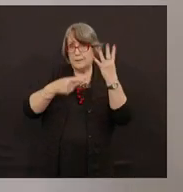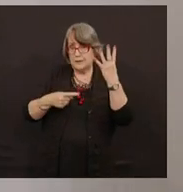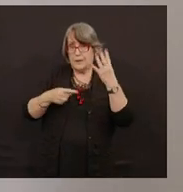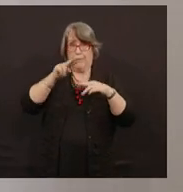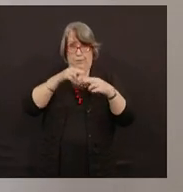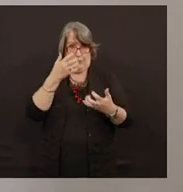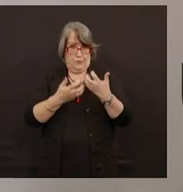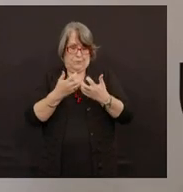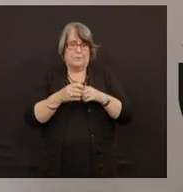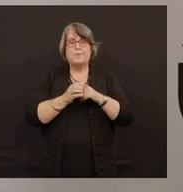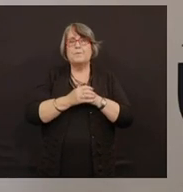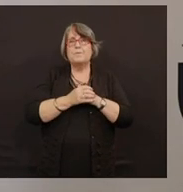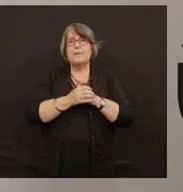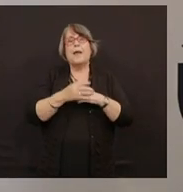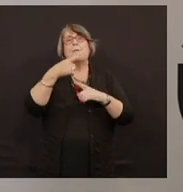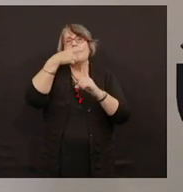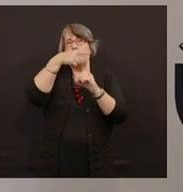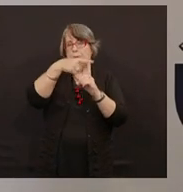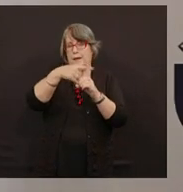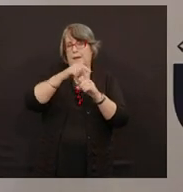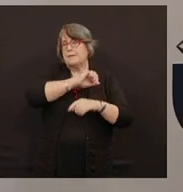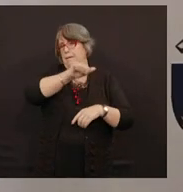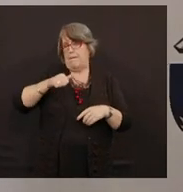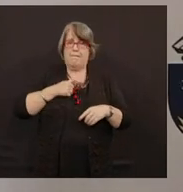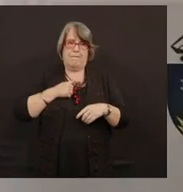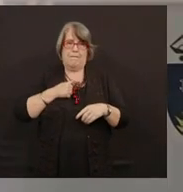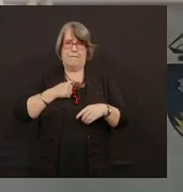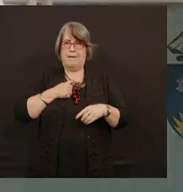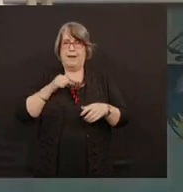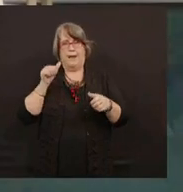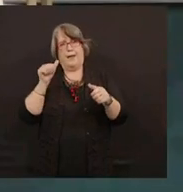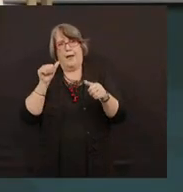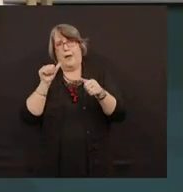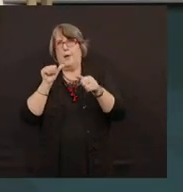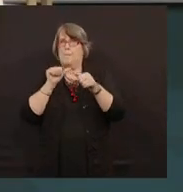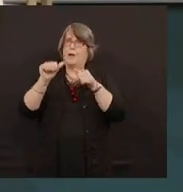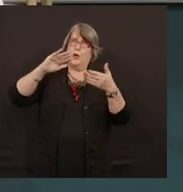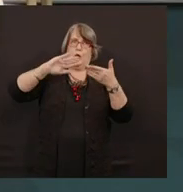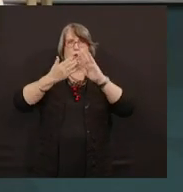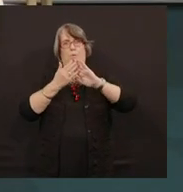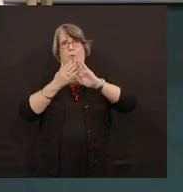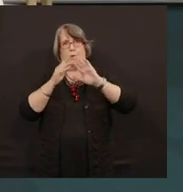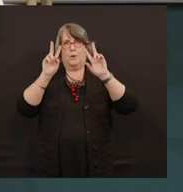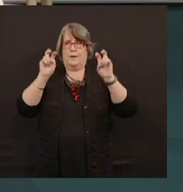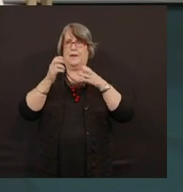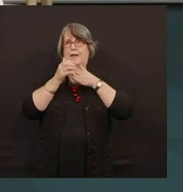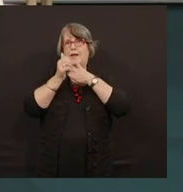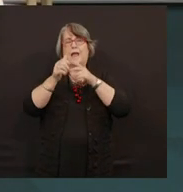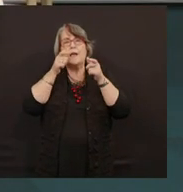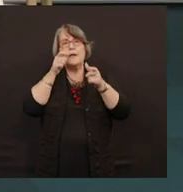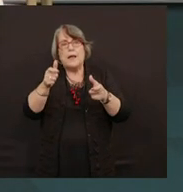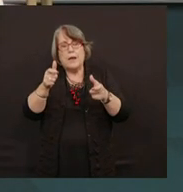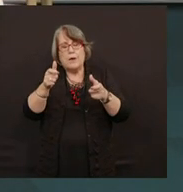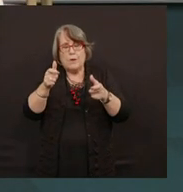at Flinders University, as well as our Better Communities theme lead in the Caring Futures